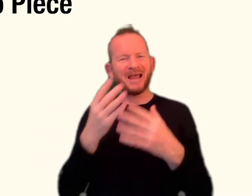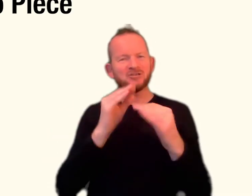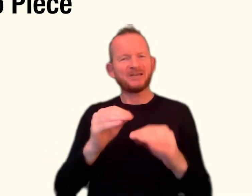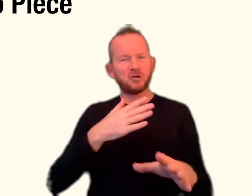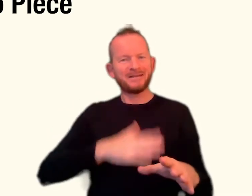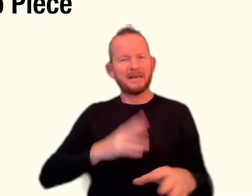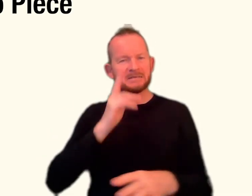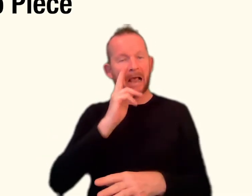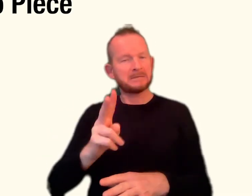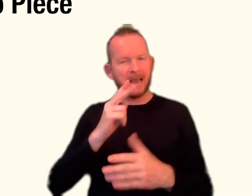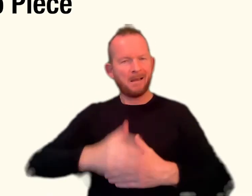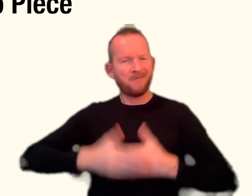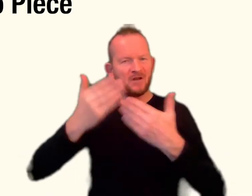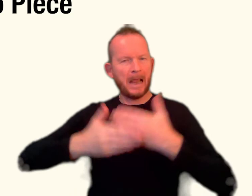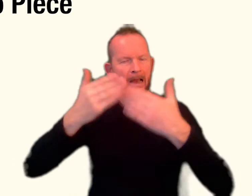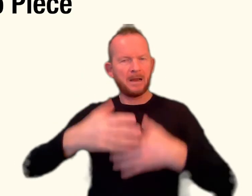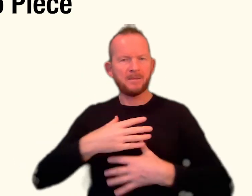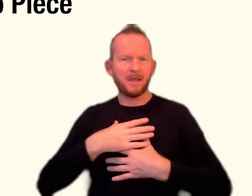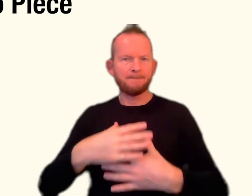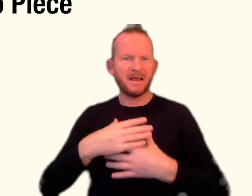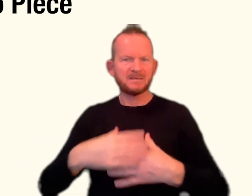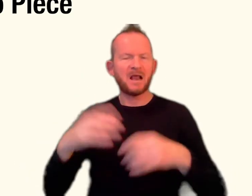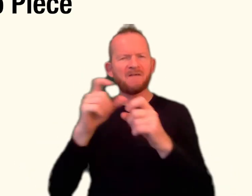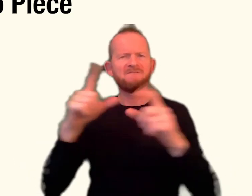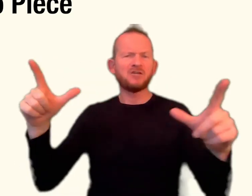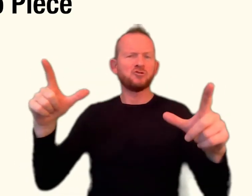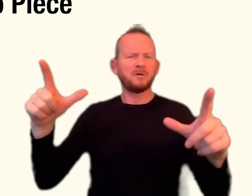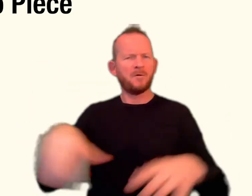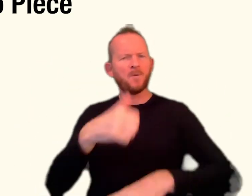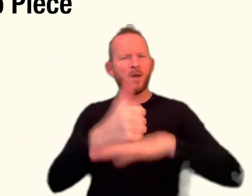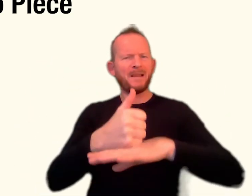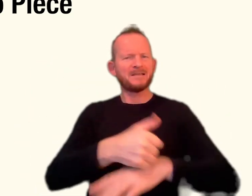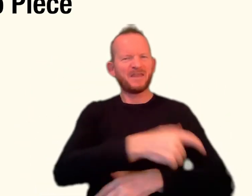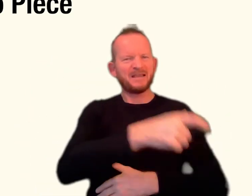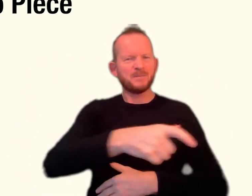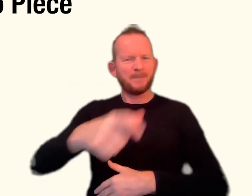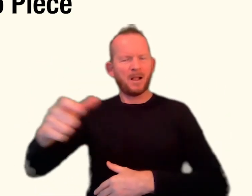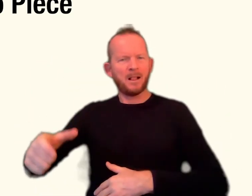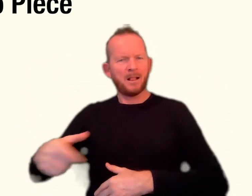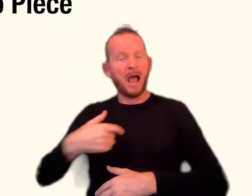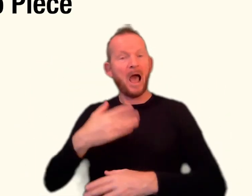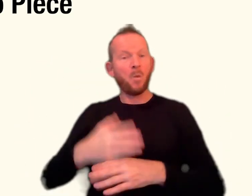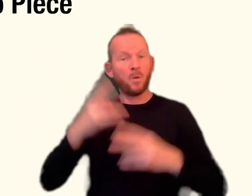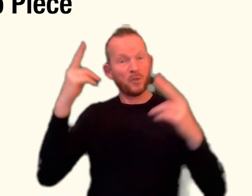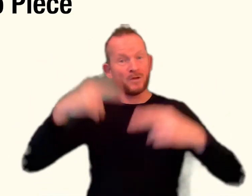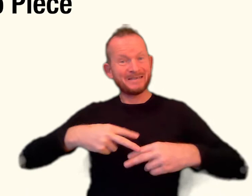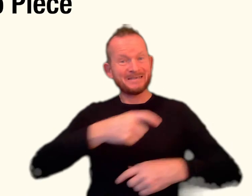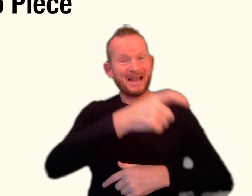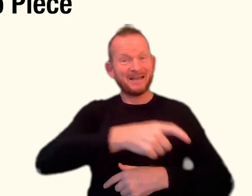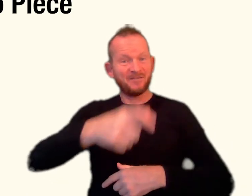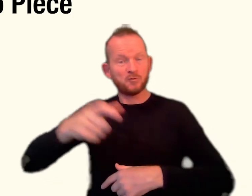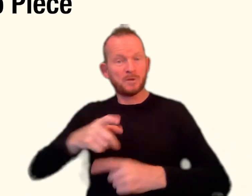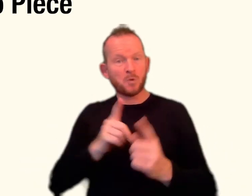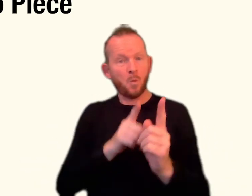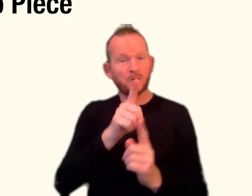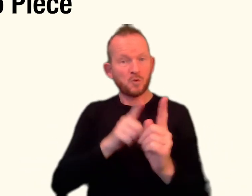see on a daily basis the amazing provision we put in place for these people. I work with autistic individuals on a one-to-one basis. I